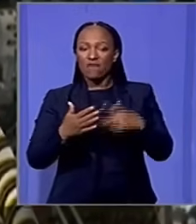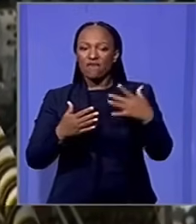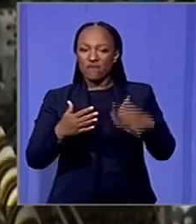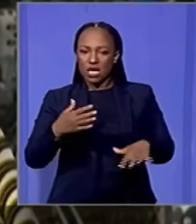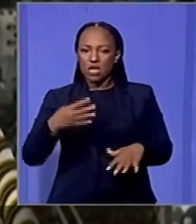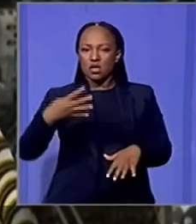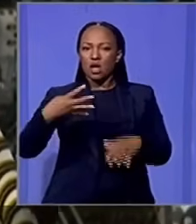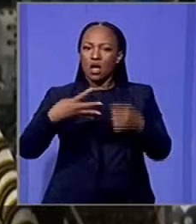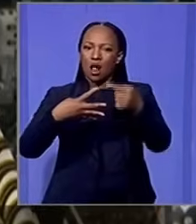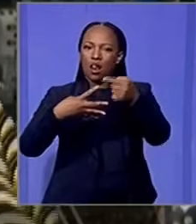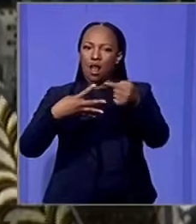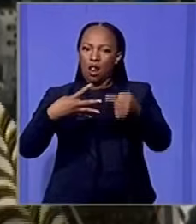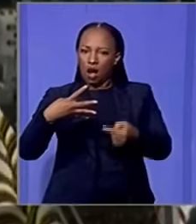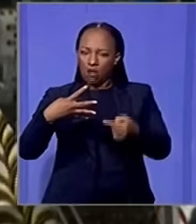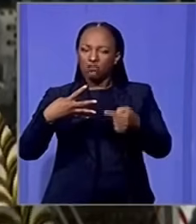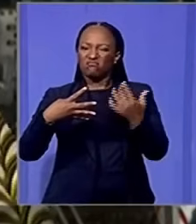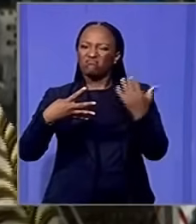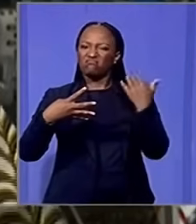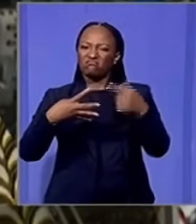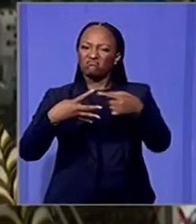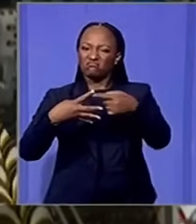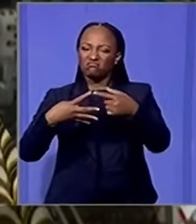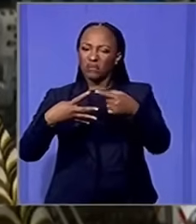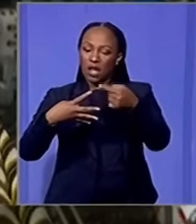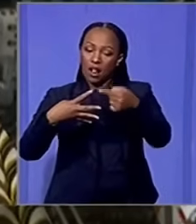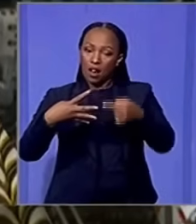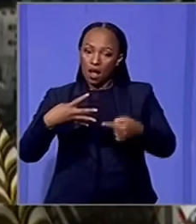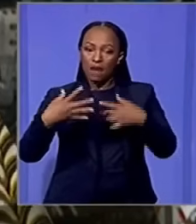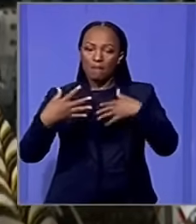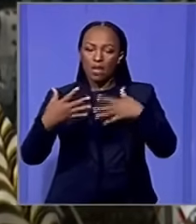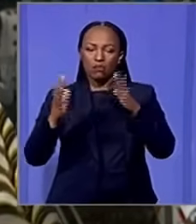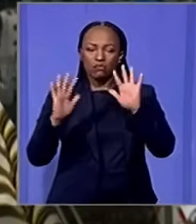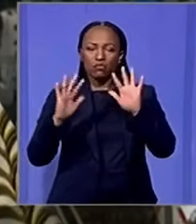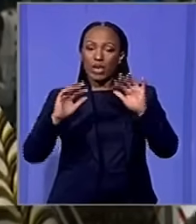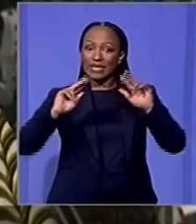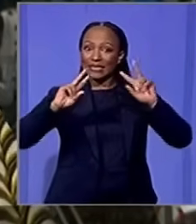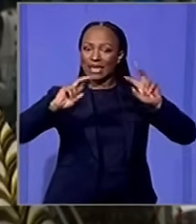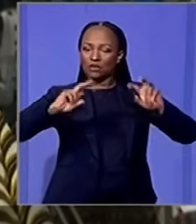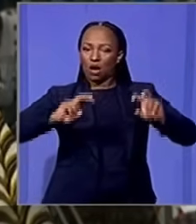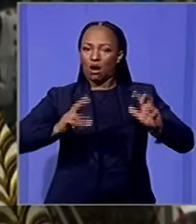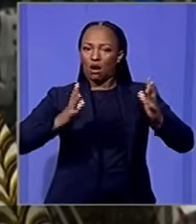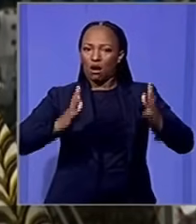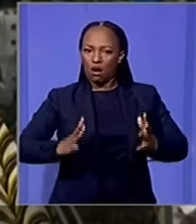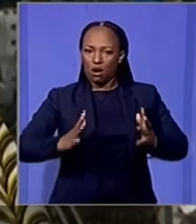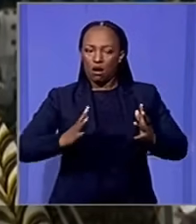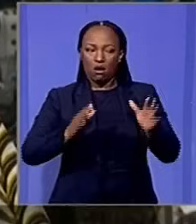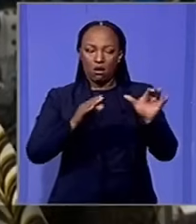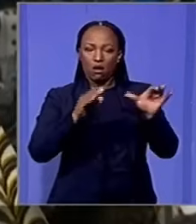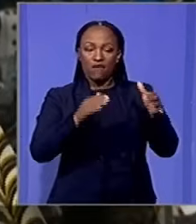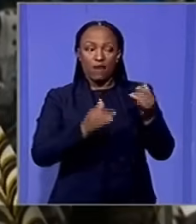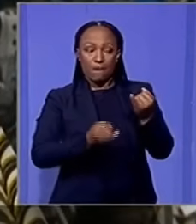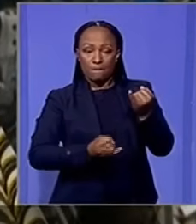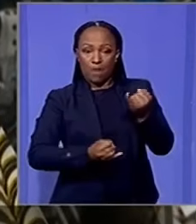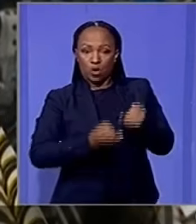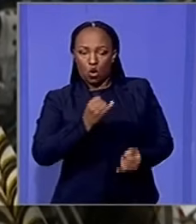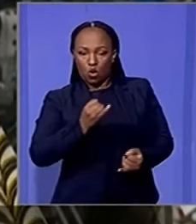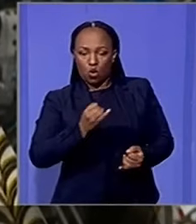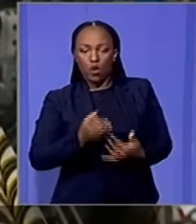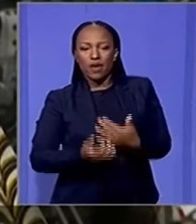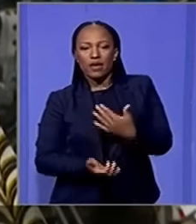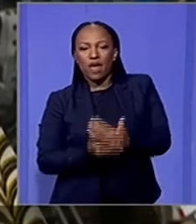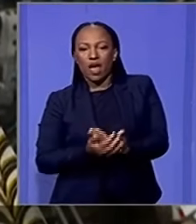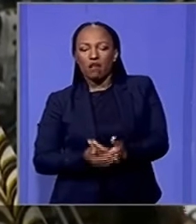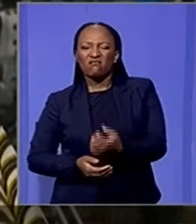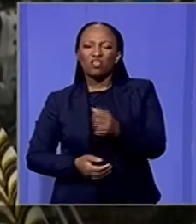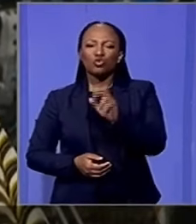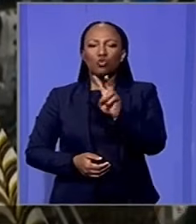a se mathapiswana mešomong ke batho ba bane le tsebo e tebileng ge ba tla re ba dirile phoso ba tla be ba paletšwe ka percent